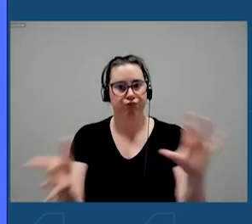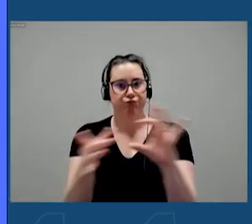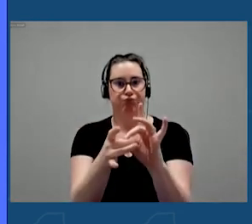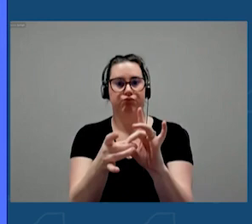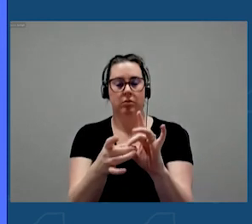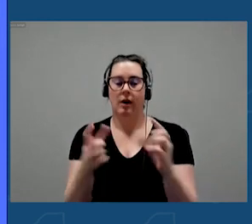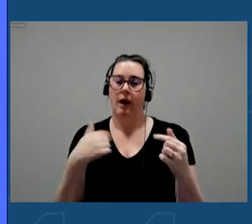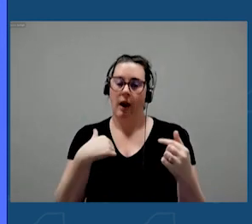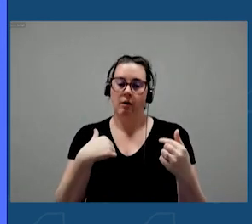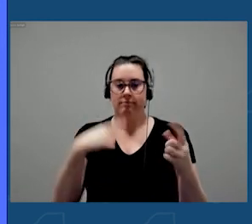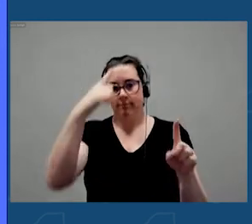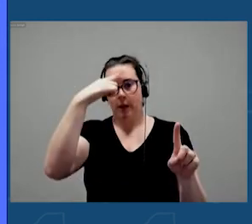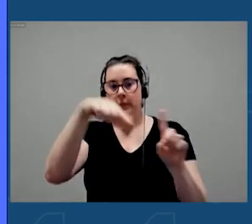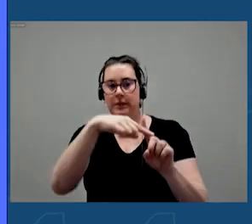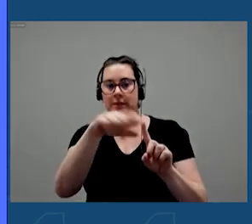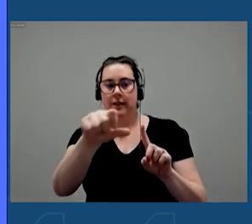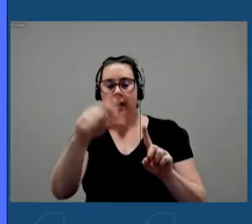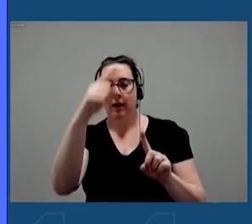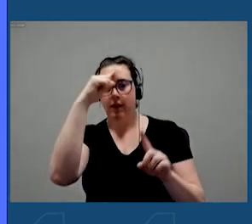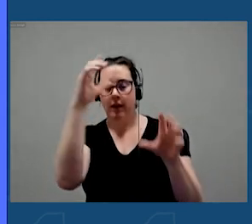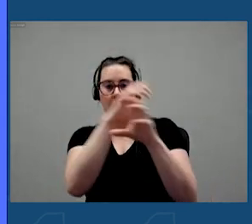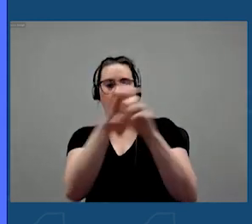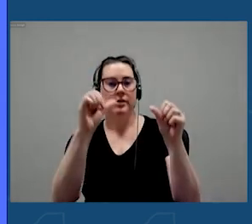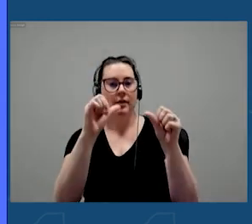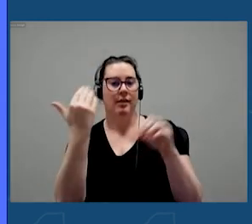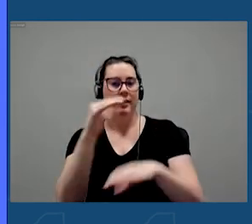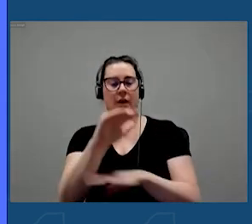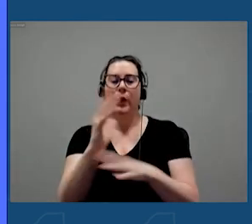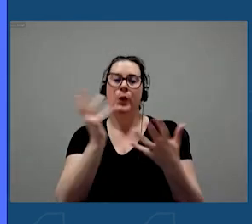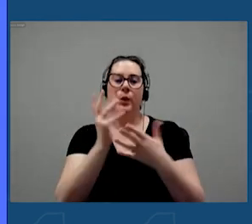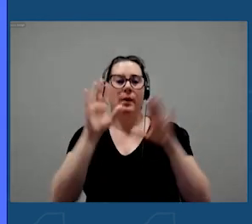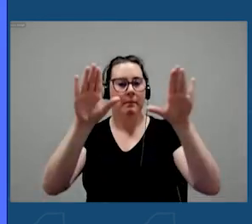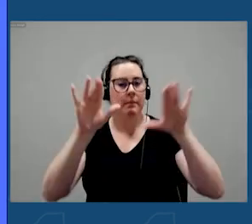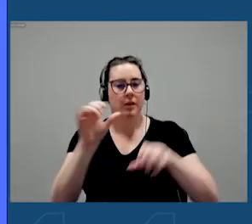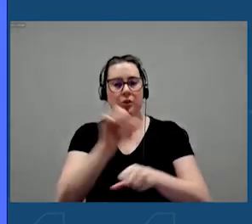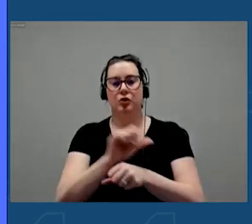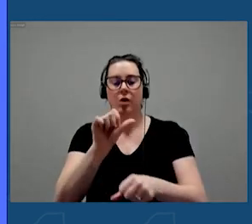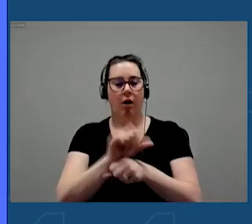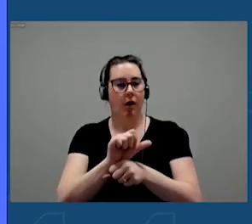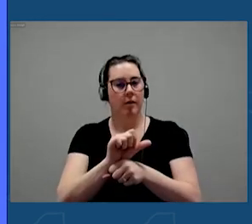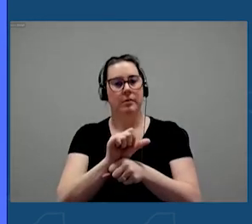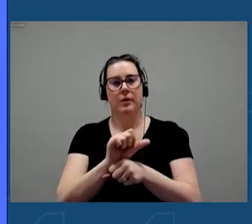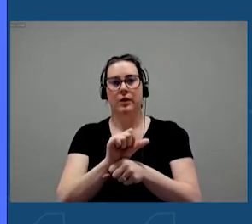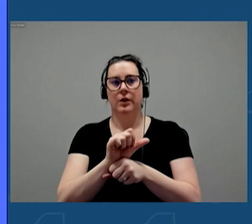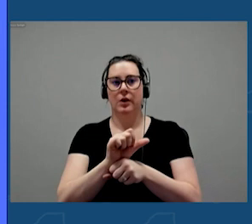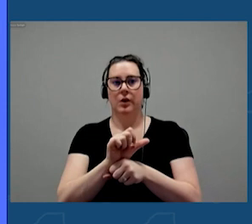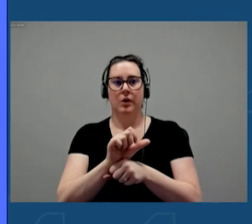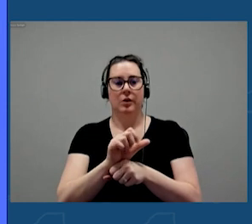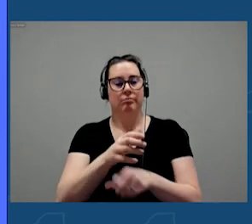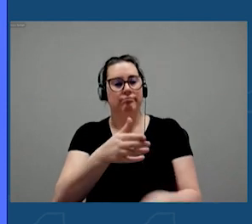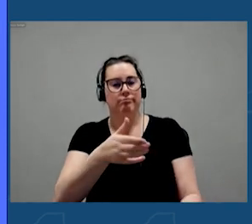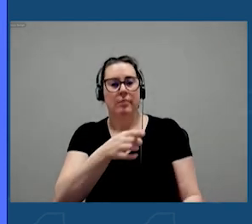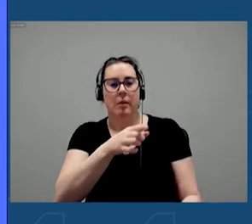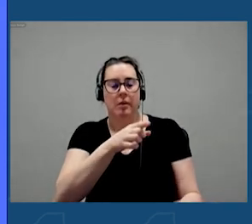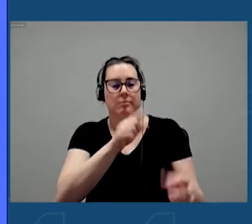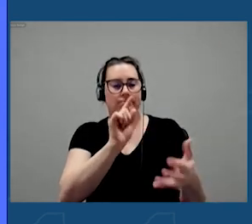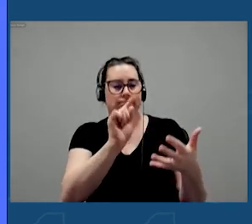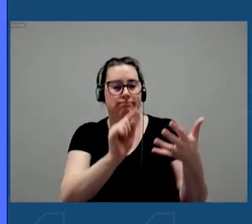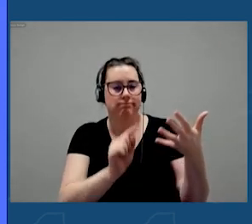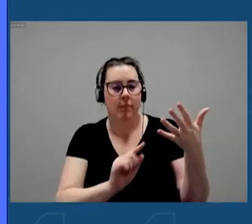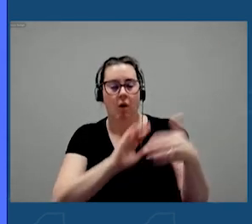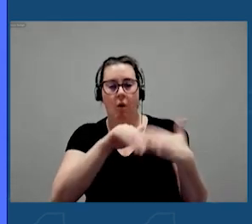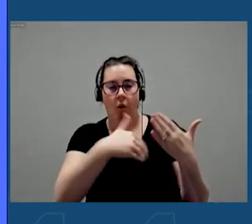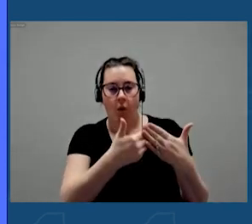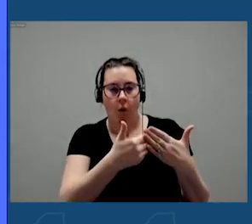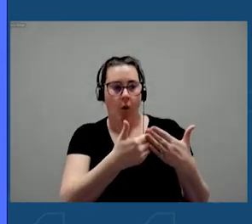about where we are. I think the president did an extraordinary job reaching his hand out across the aisle, pointing out all the areas where we have a